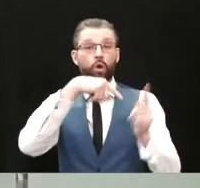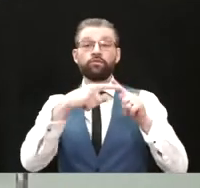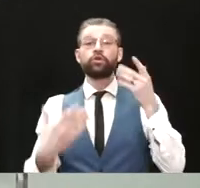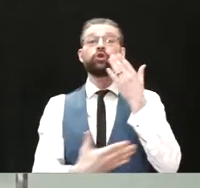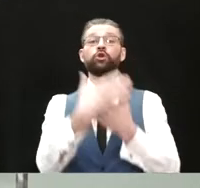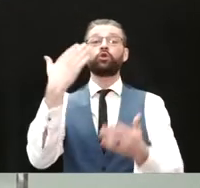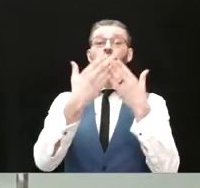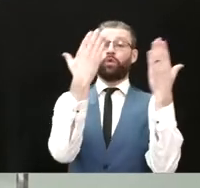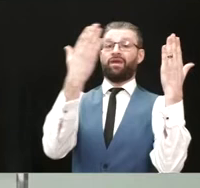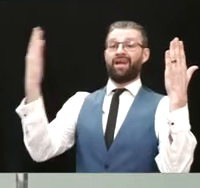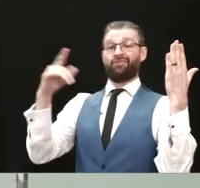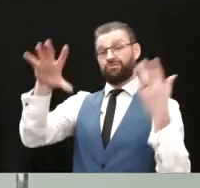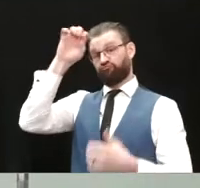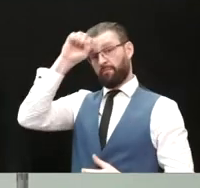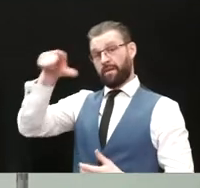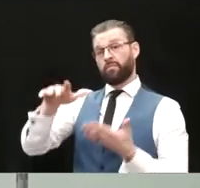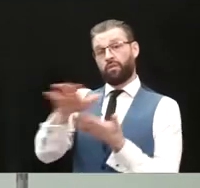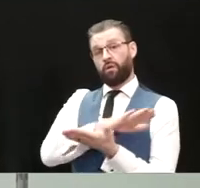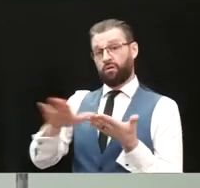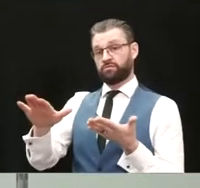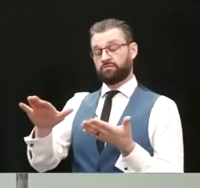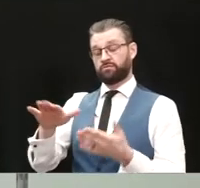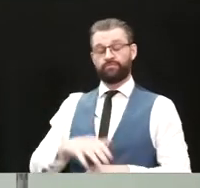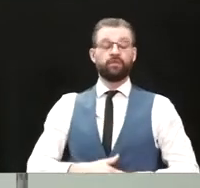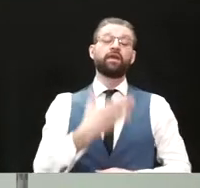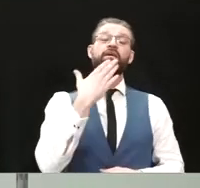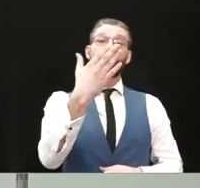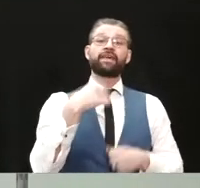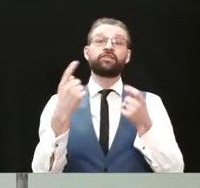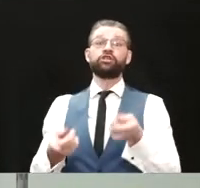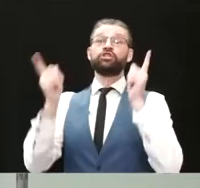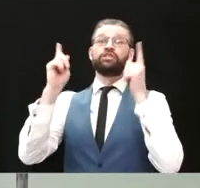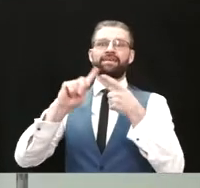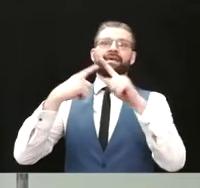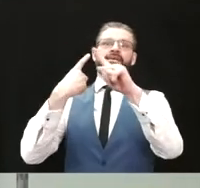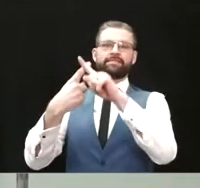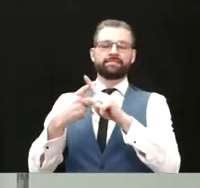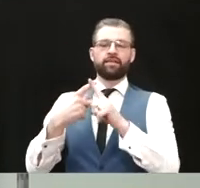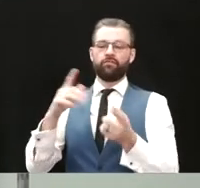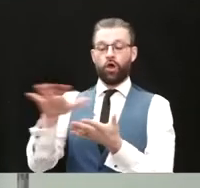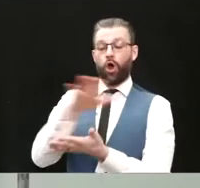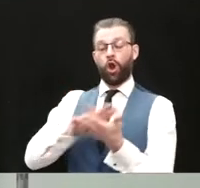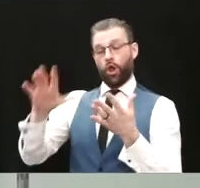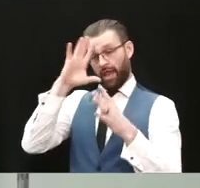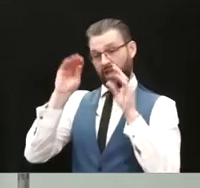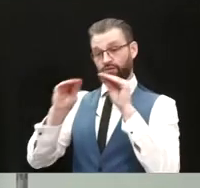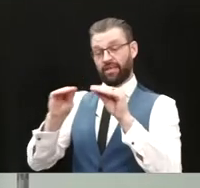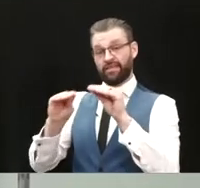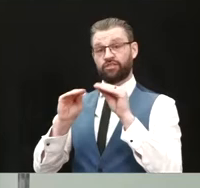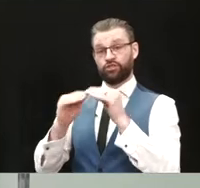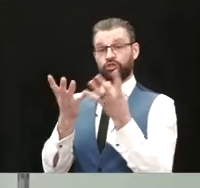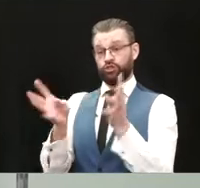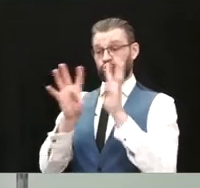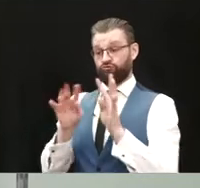Holocaust galleries. I also want to thank the Chief Executive of the Holocaust Educational Trust, Karen